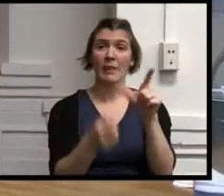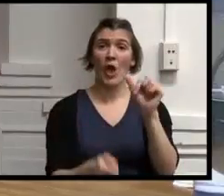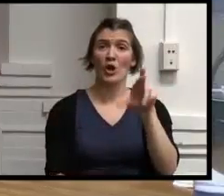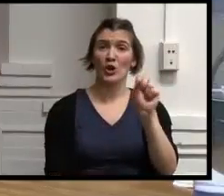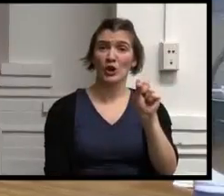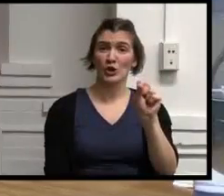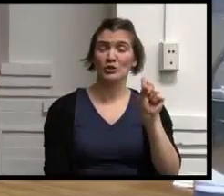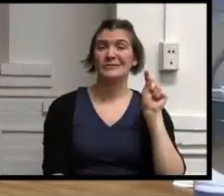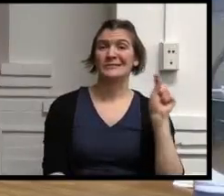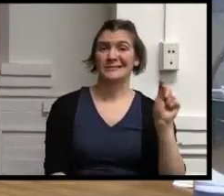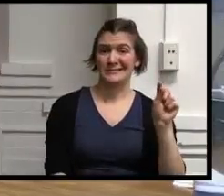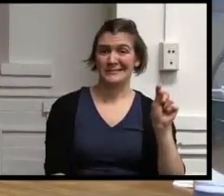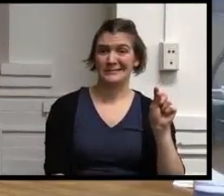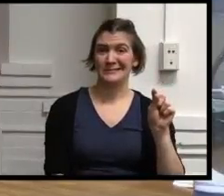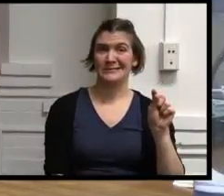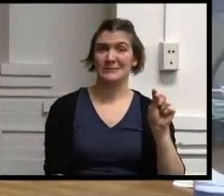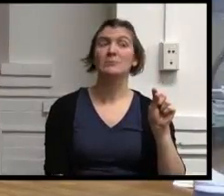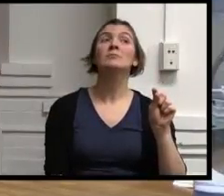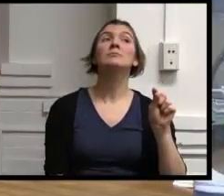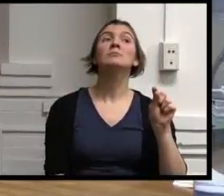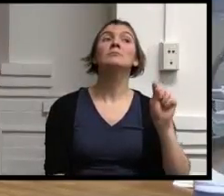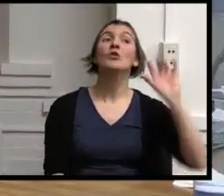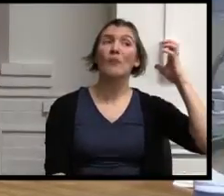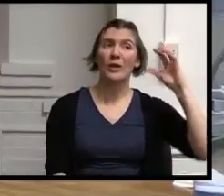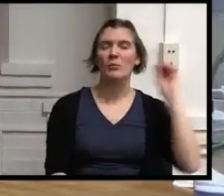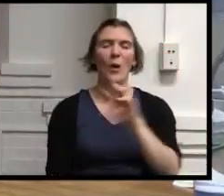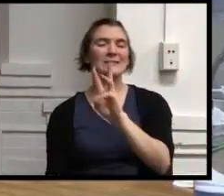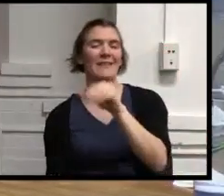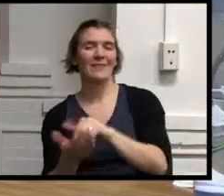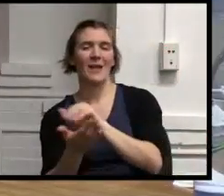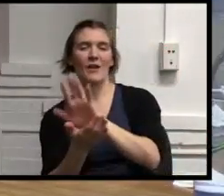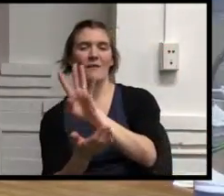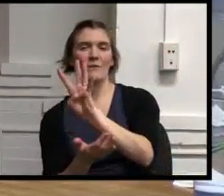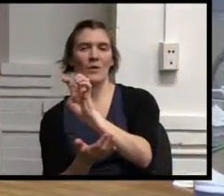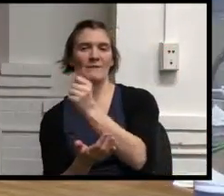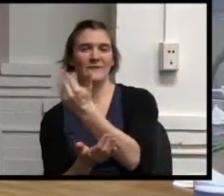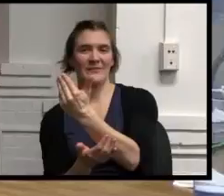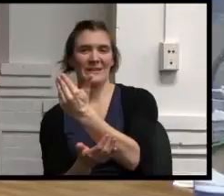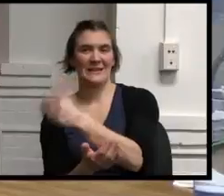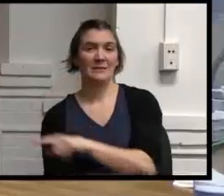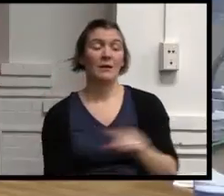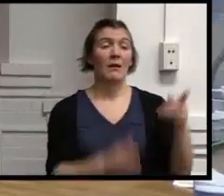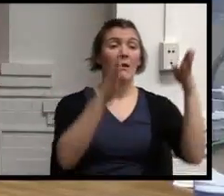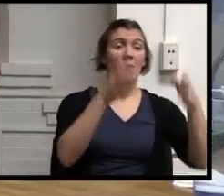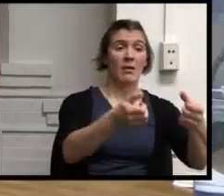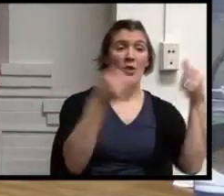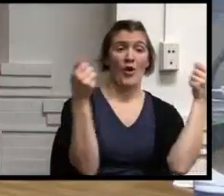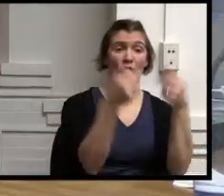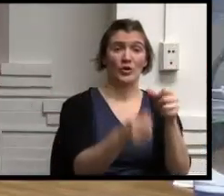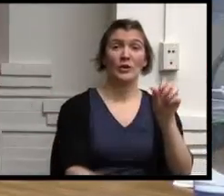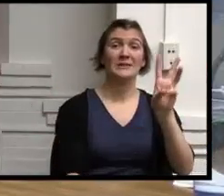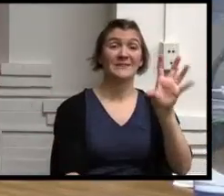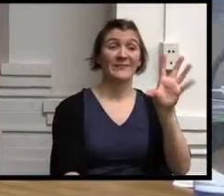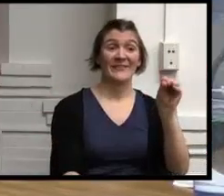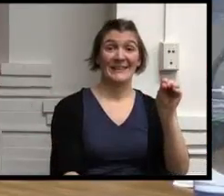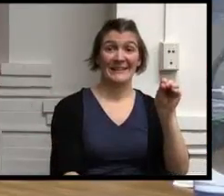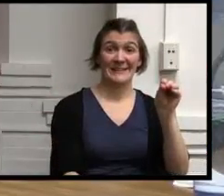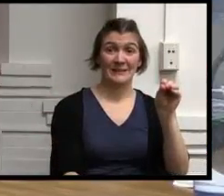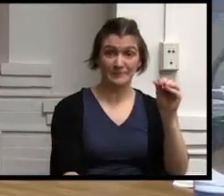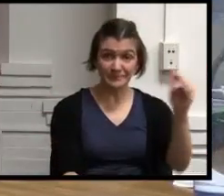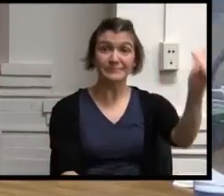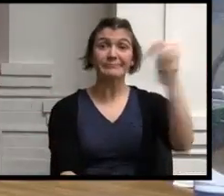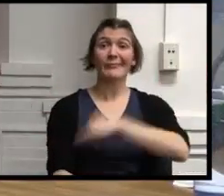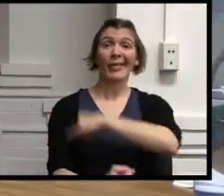Station, the radio tower installation is $6,415. The turnout lockers, $5,600.